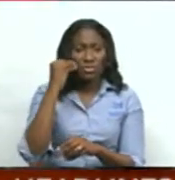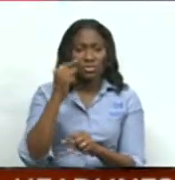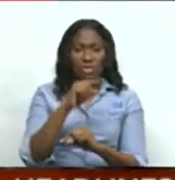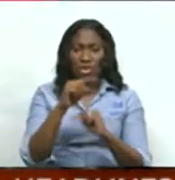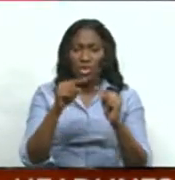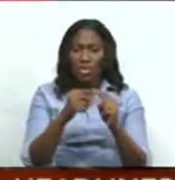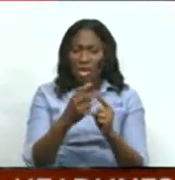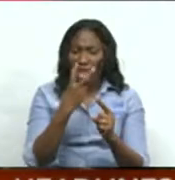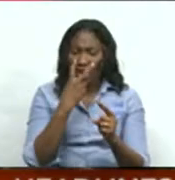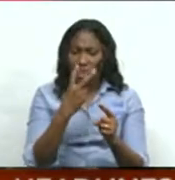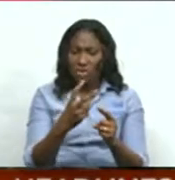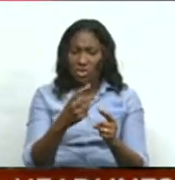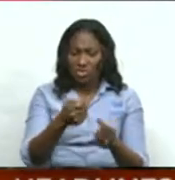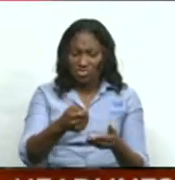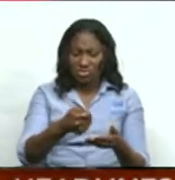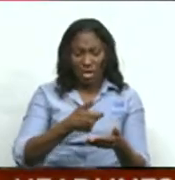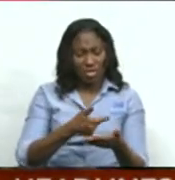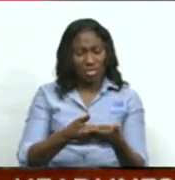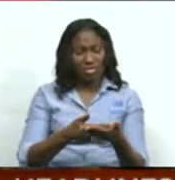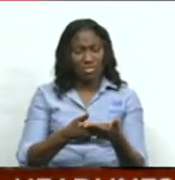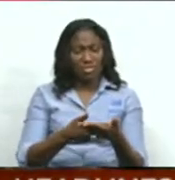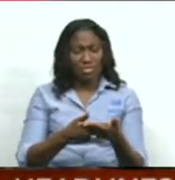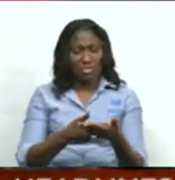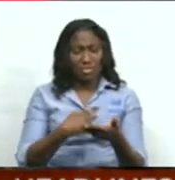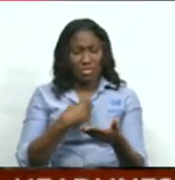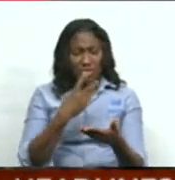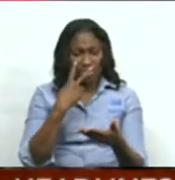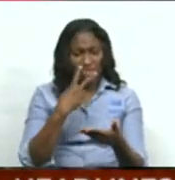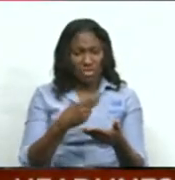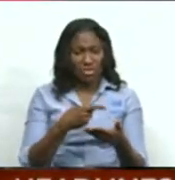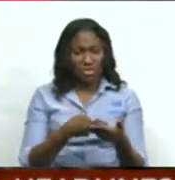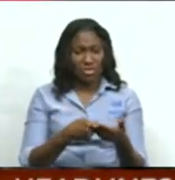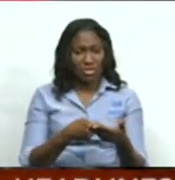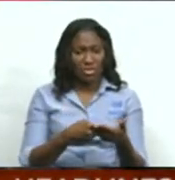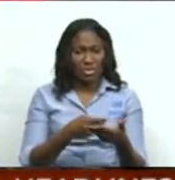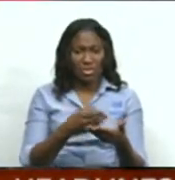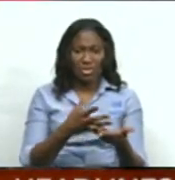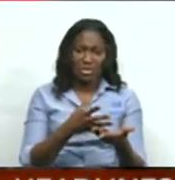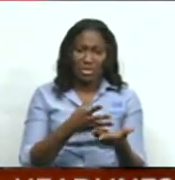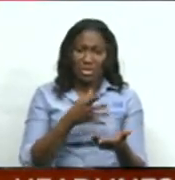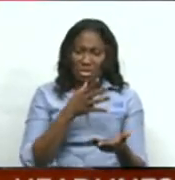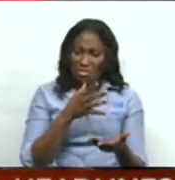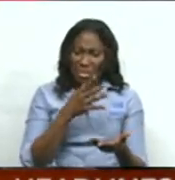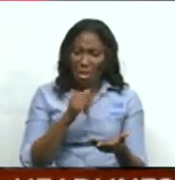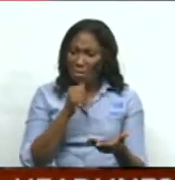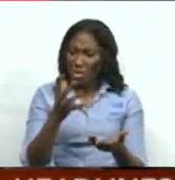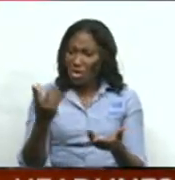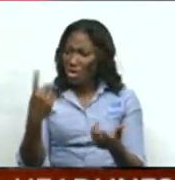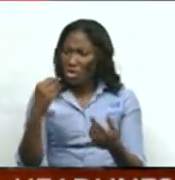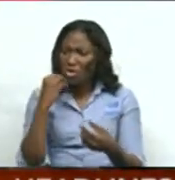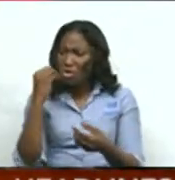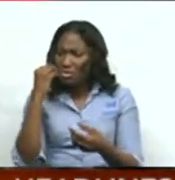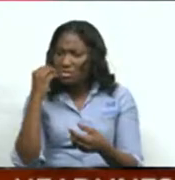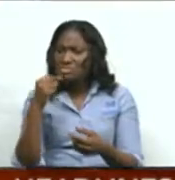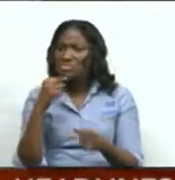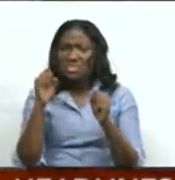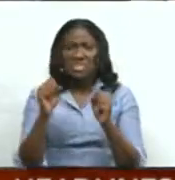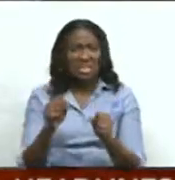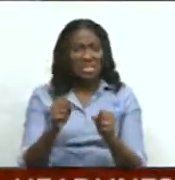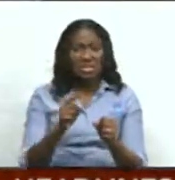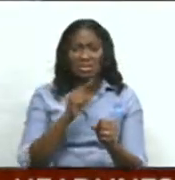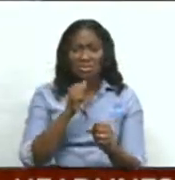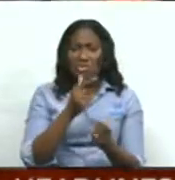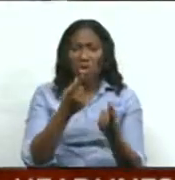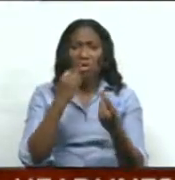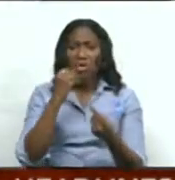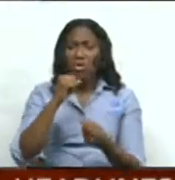was like, after 9, I saw the text, I was like, the mommy missing, mommy not come home. I said, okay. When I called my sister, she said, yeah, Akisha ain't come home yet. When the